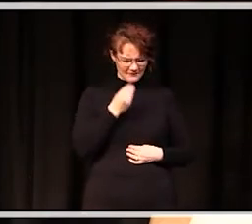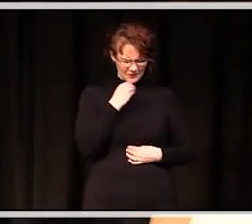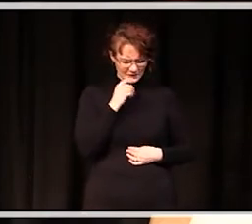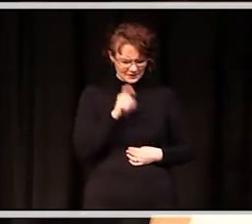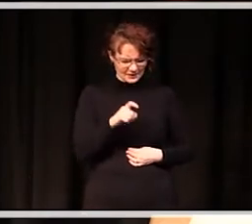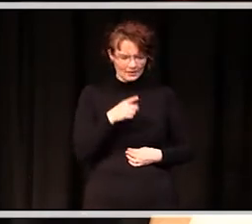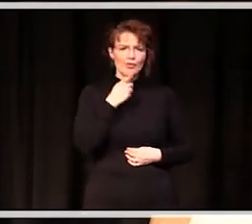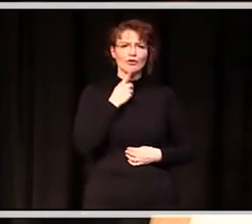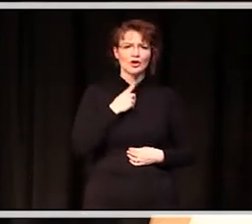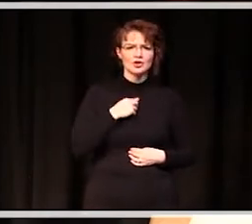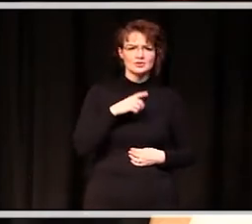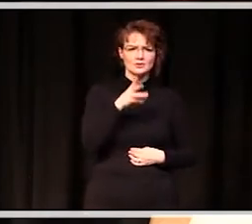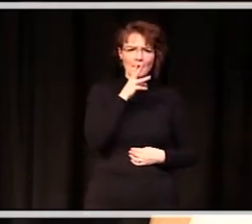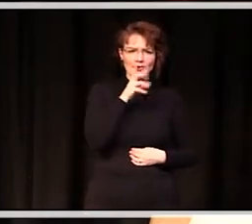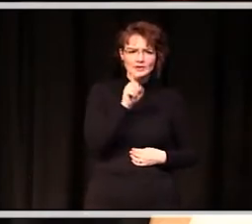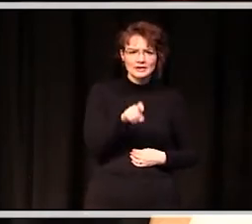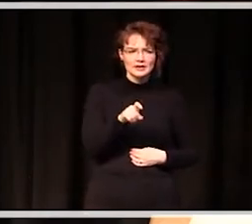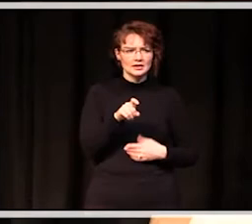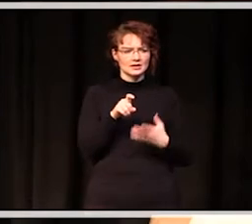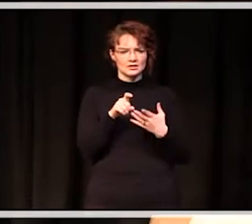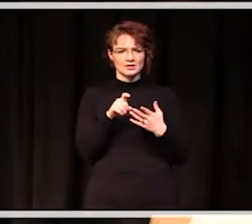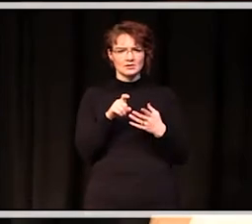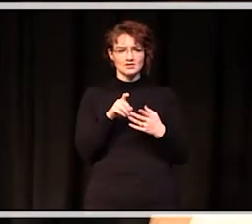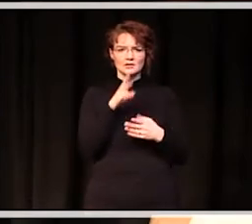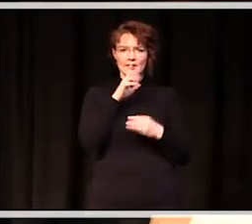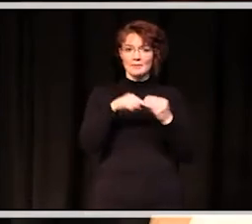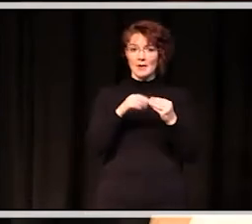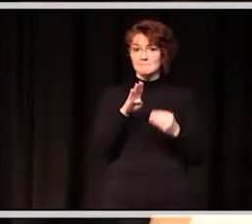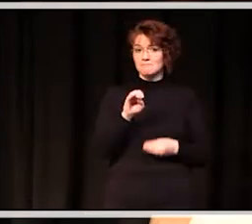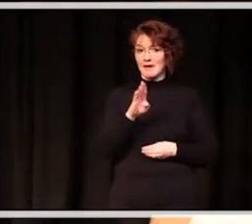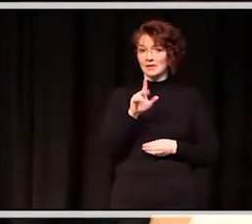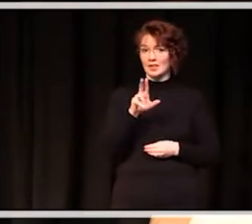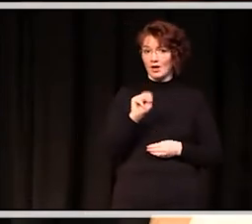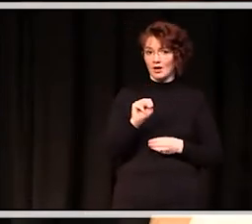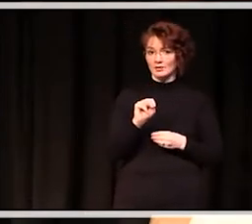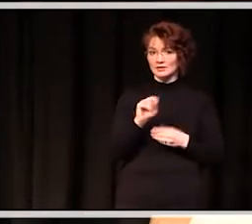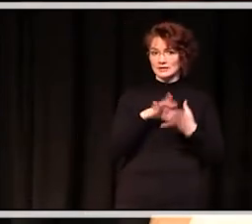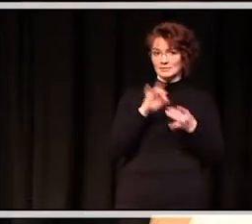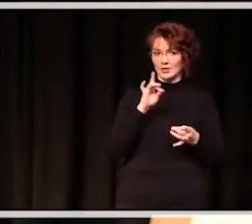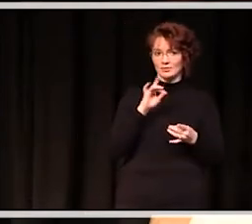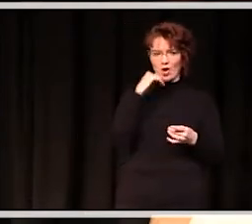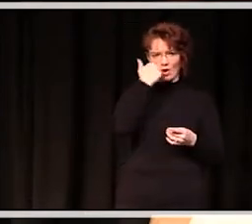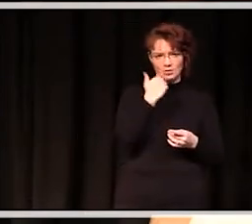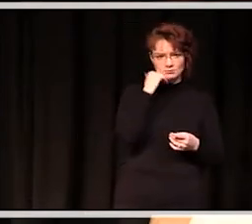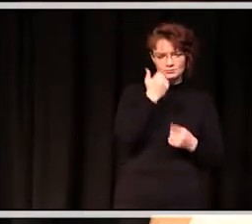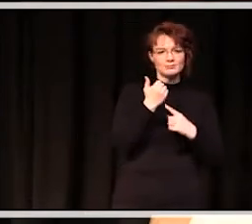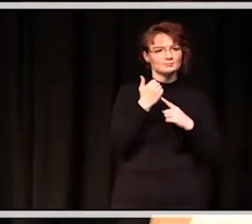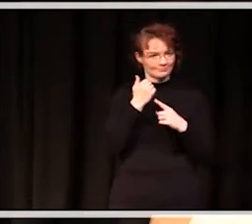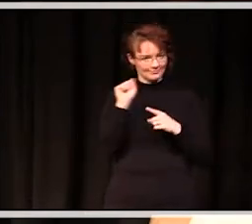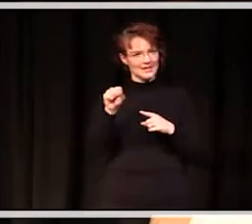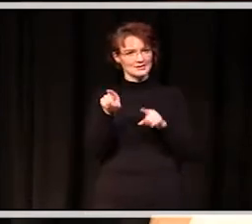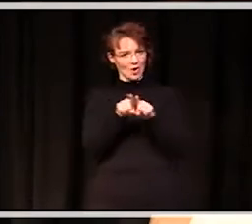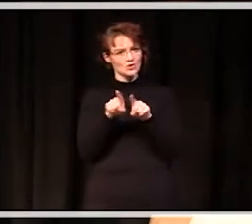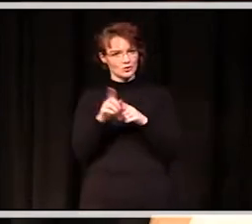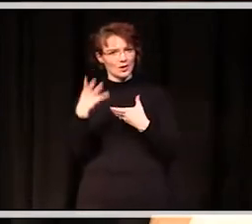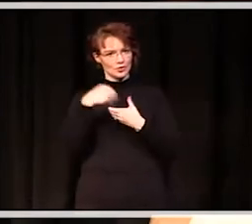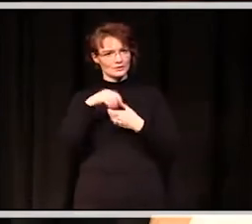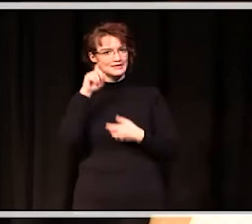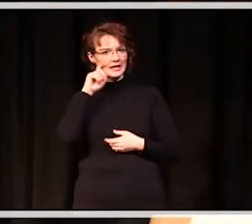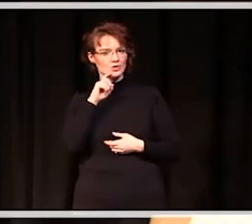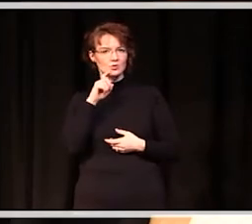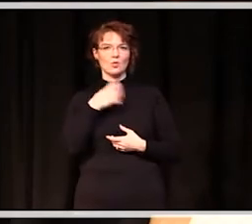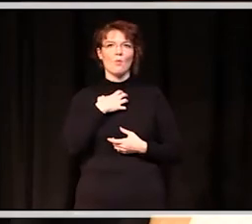thirst. And since we're talking about the spirit of Babylon, who's a harlot and a prostitute, yes, even things like sexual desire,